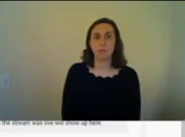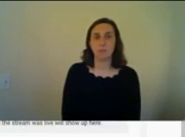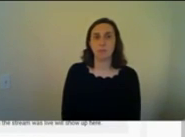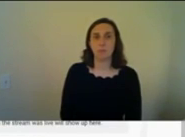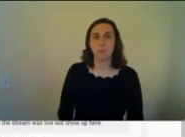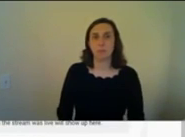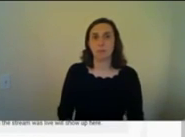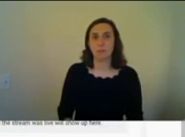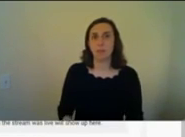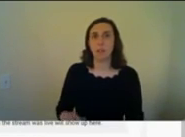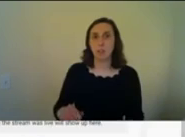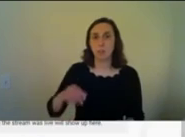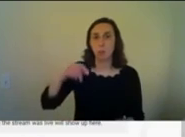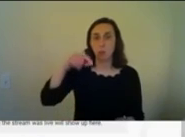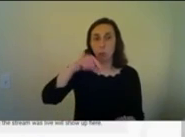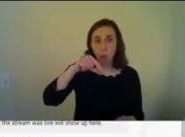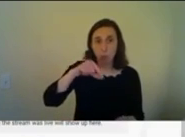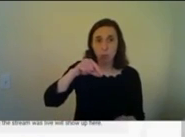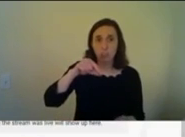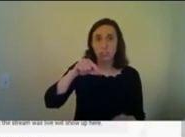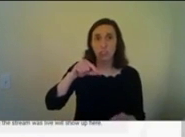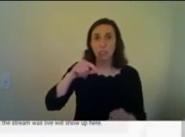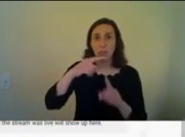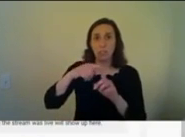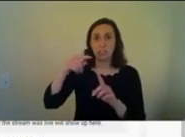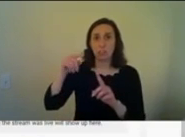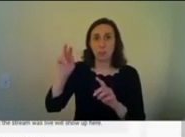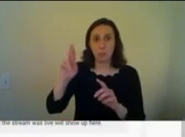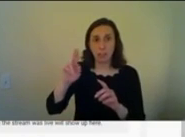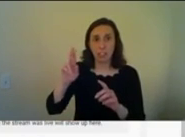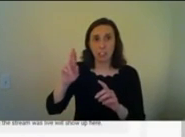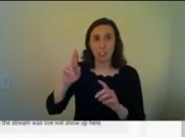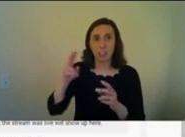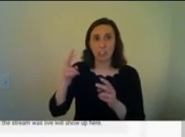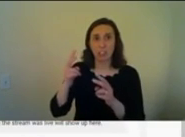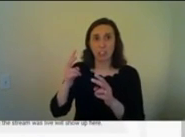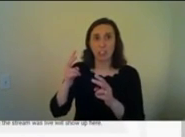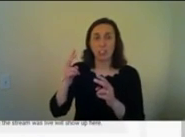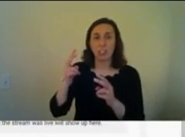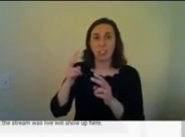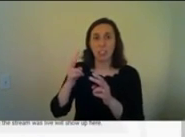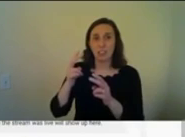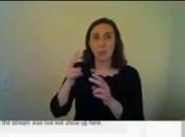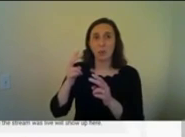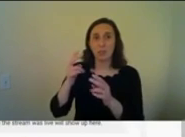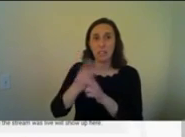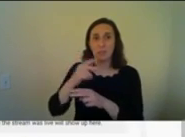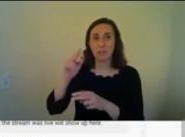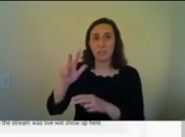So we'll look at all the pieces in this and continue to use our algorithm within our new rule